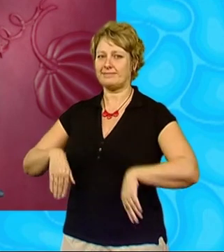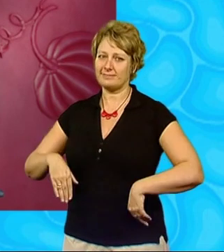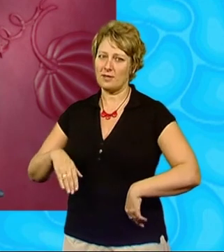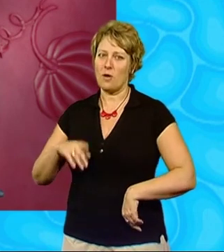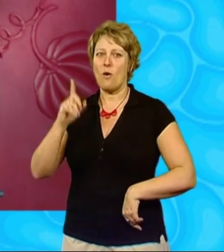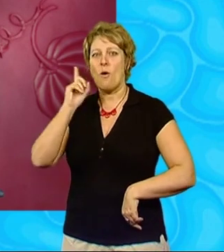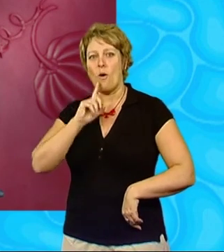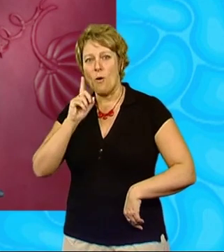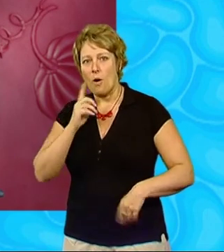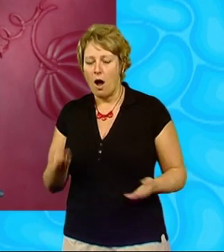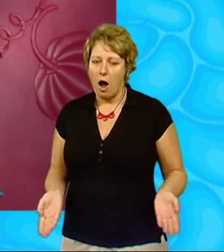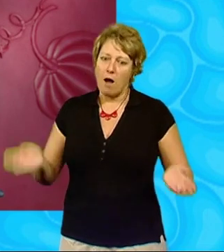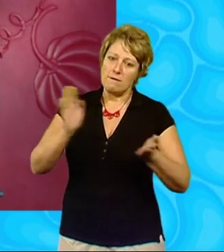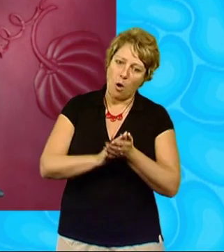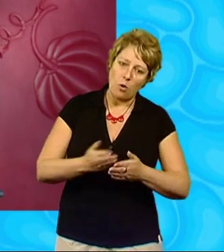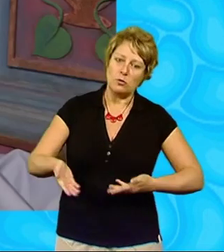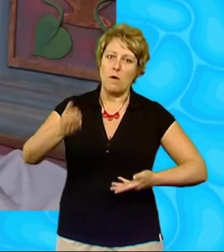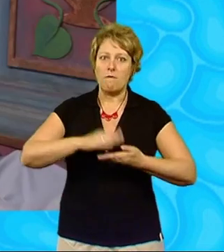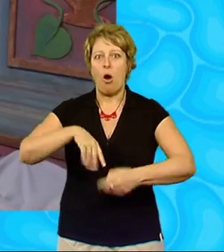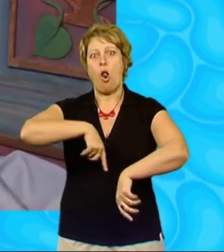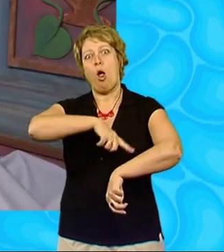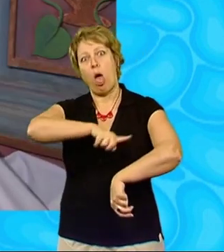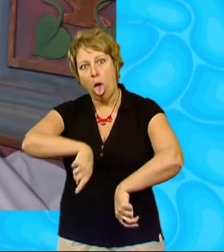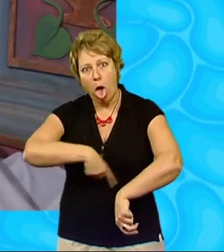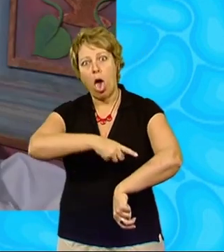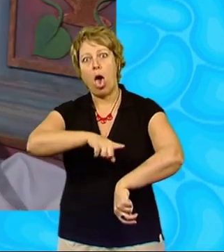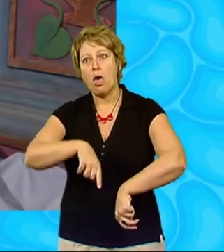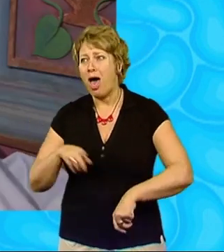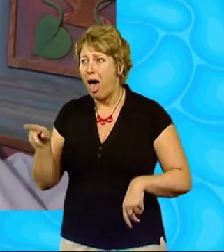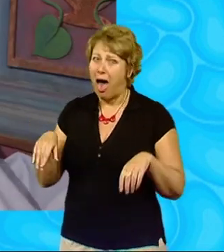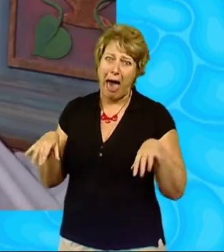It usually takes us an hour or two to fold our washing.